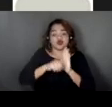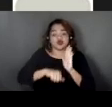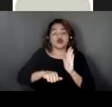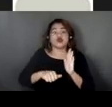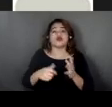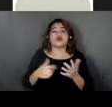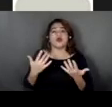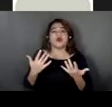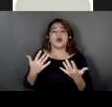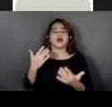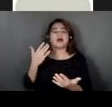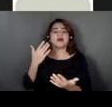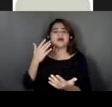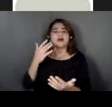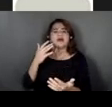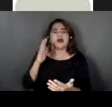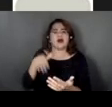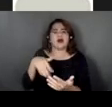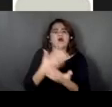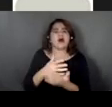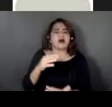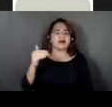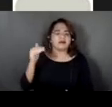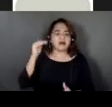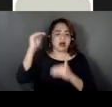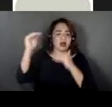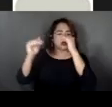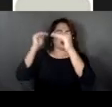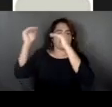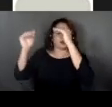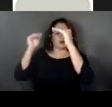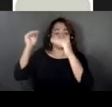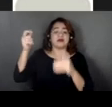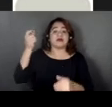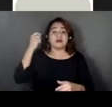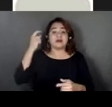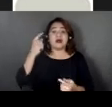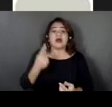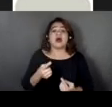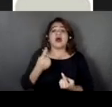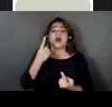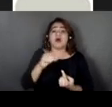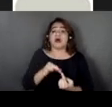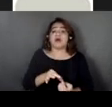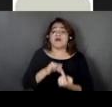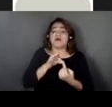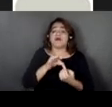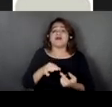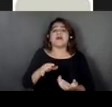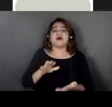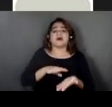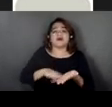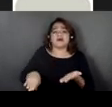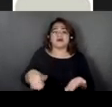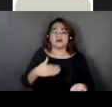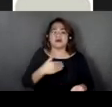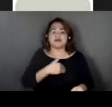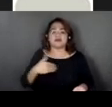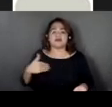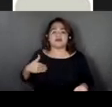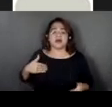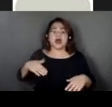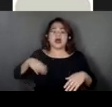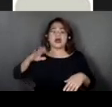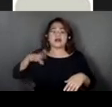reached adulthood, with the exception of top surgery for transmasculine individuals. So that's something we definitely